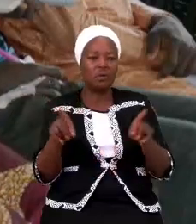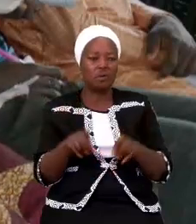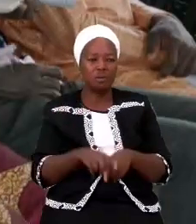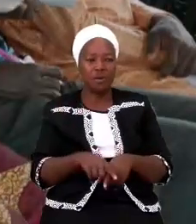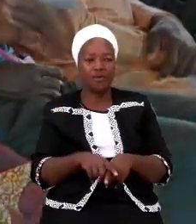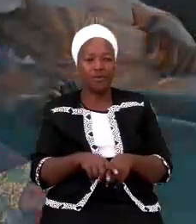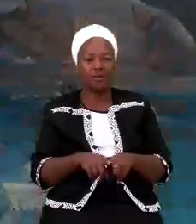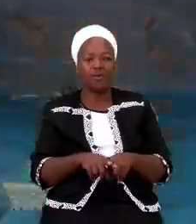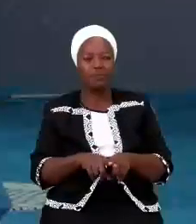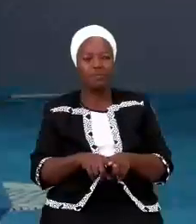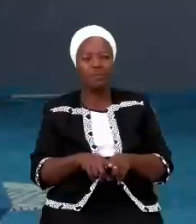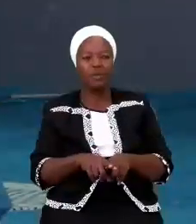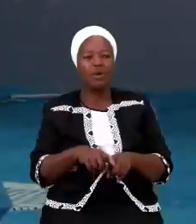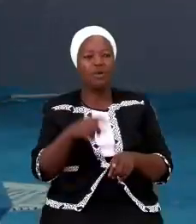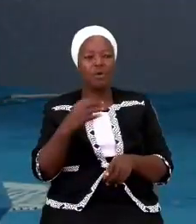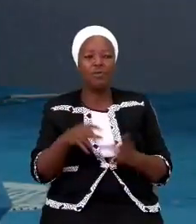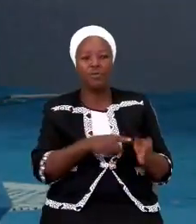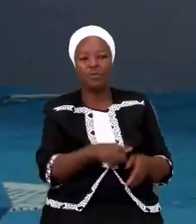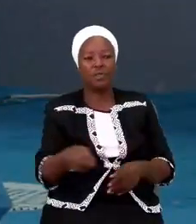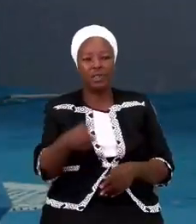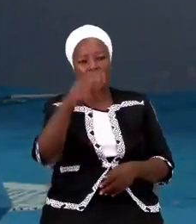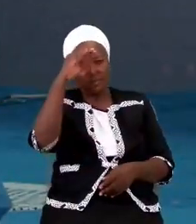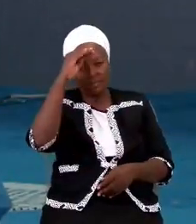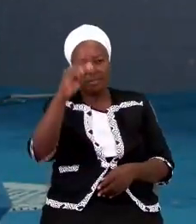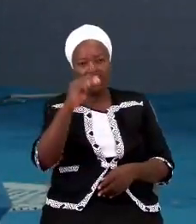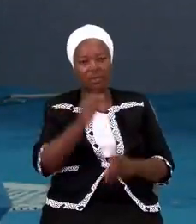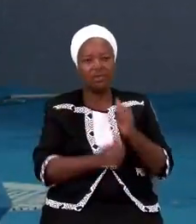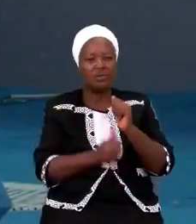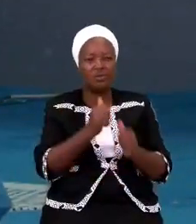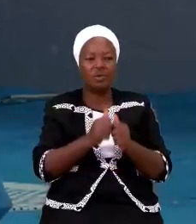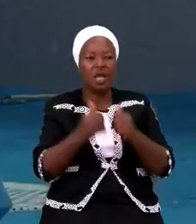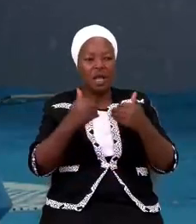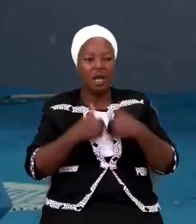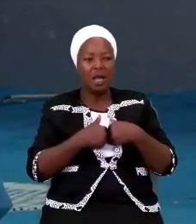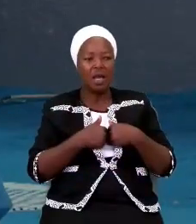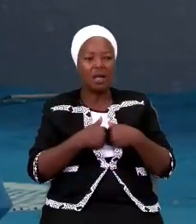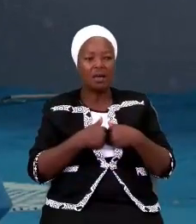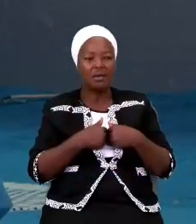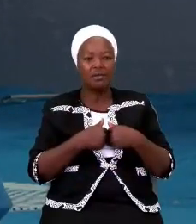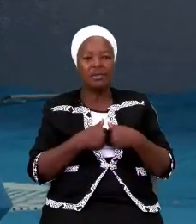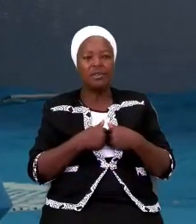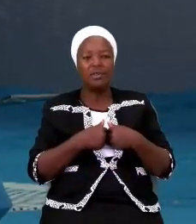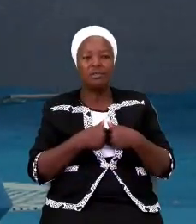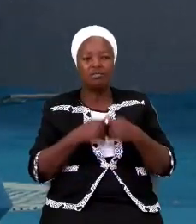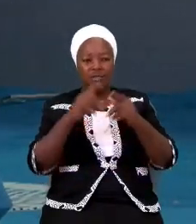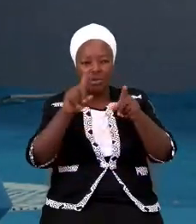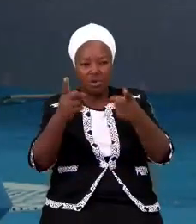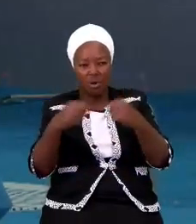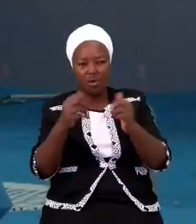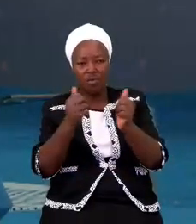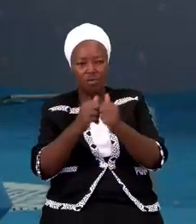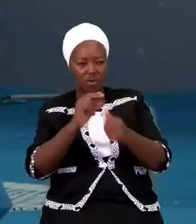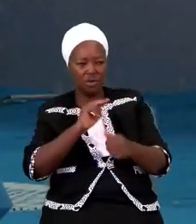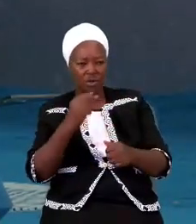accompanied with us all the time that the Lord Jesus went in and